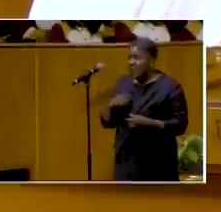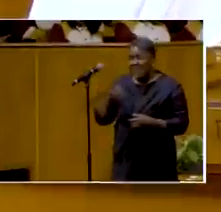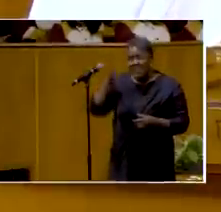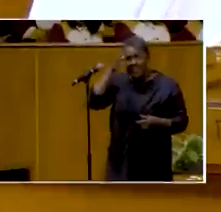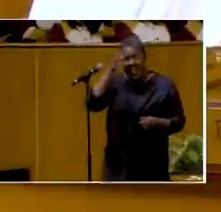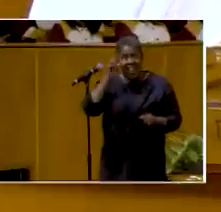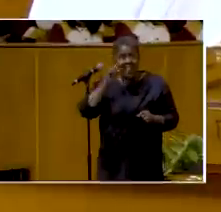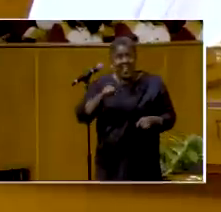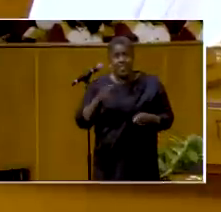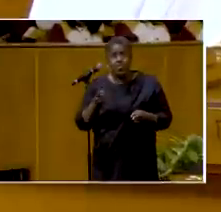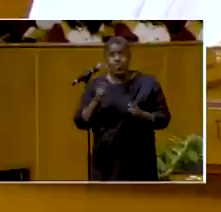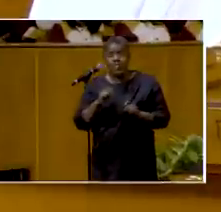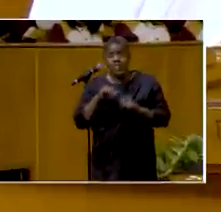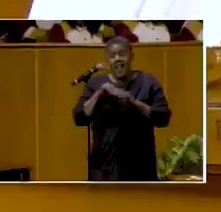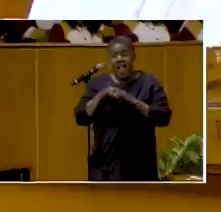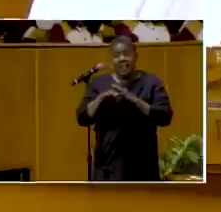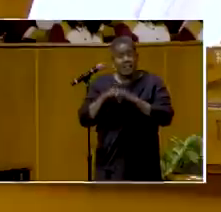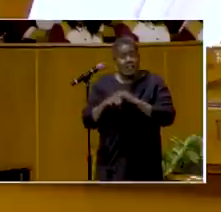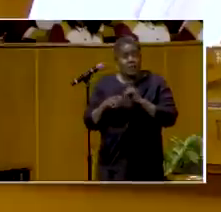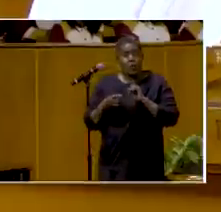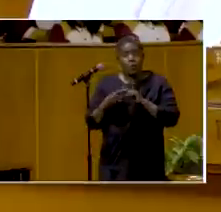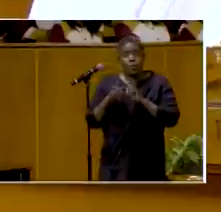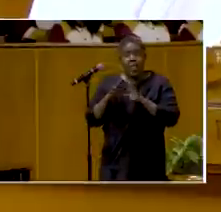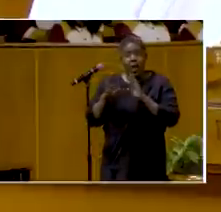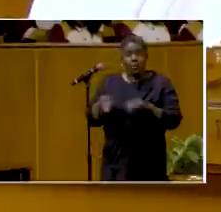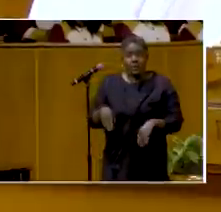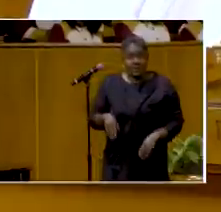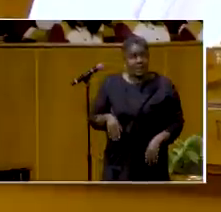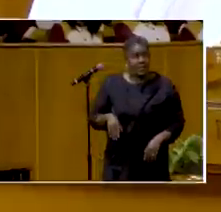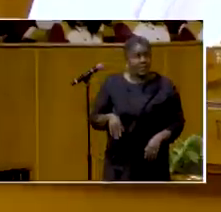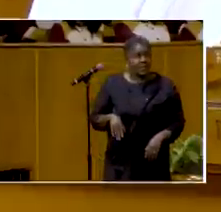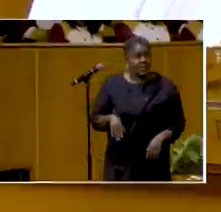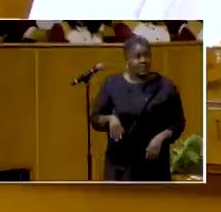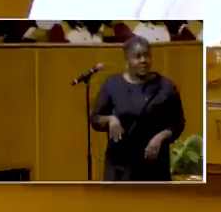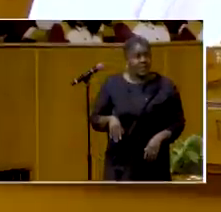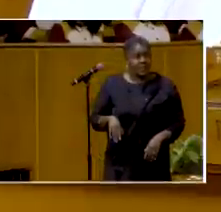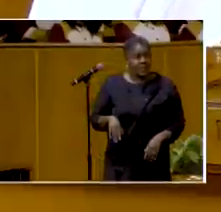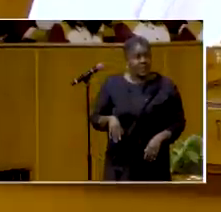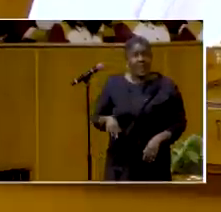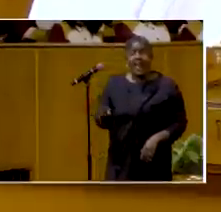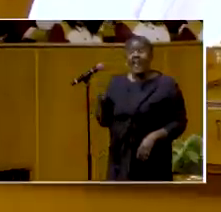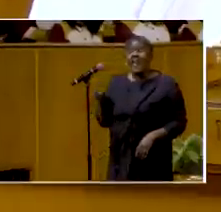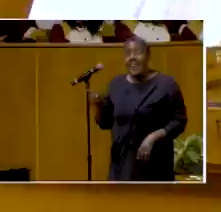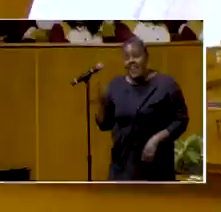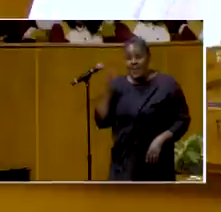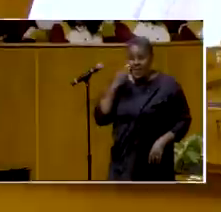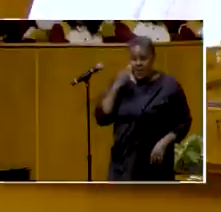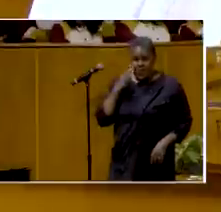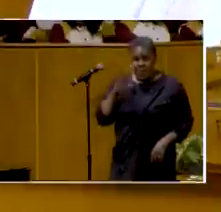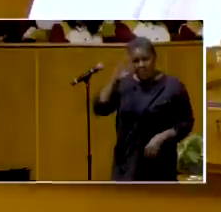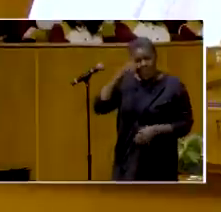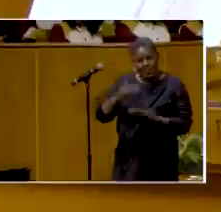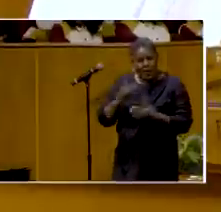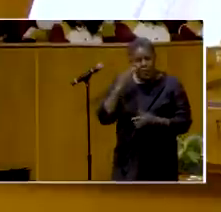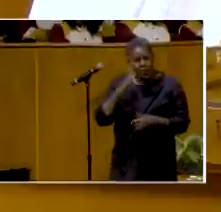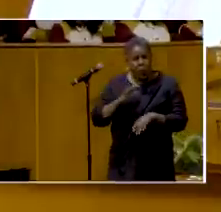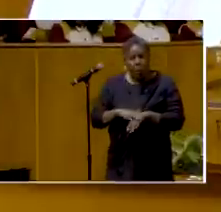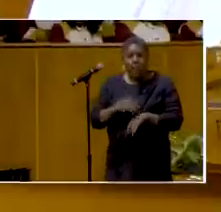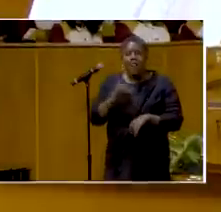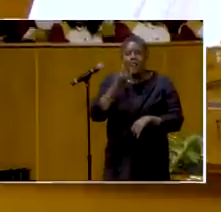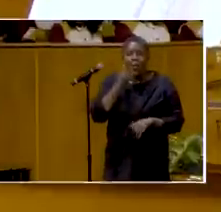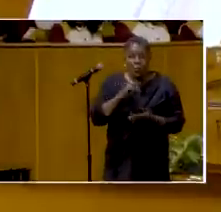you give me access to the house? He knows that on my